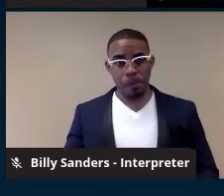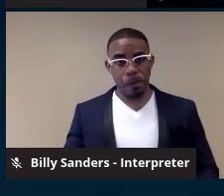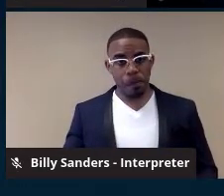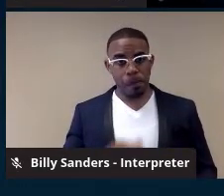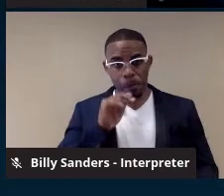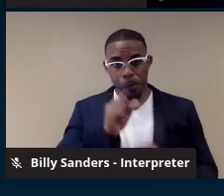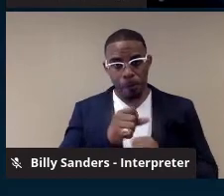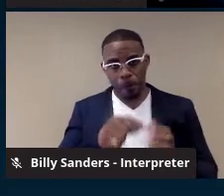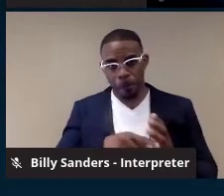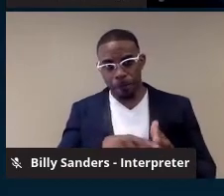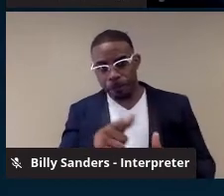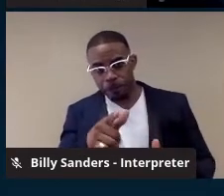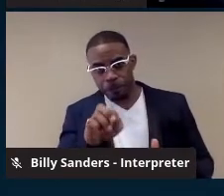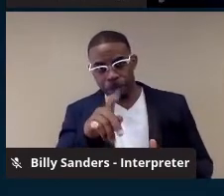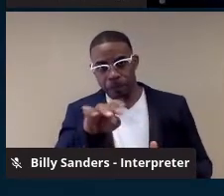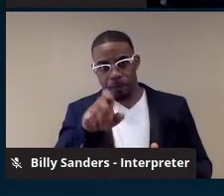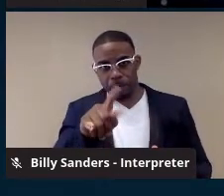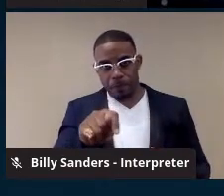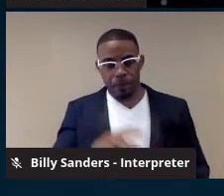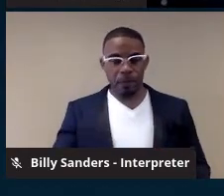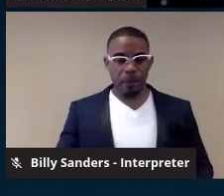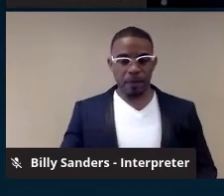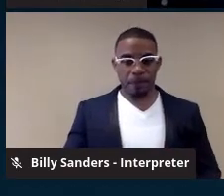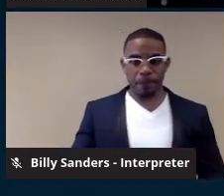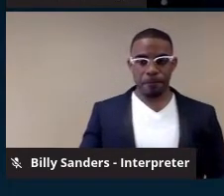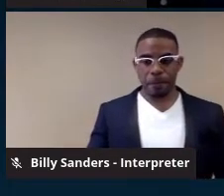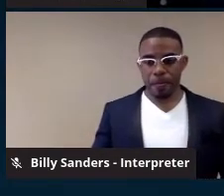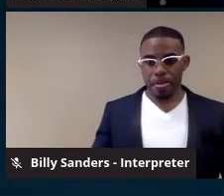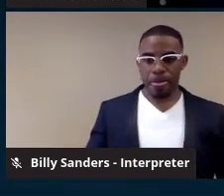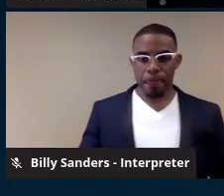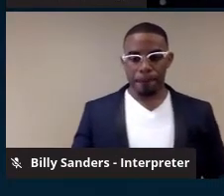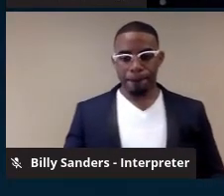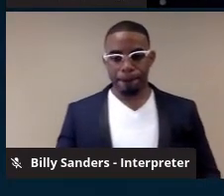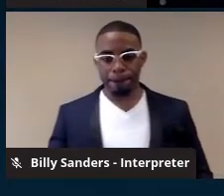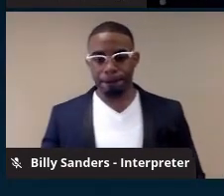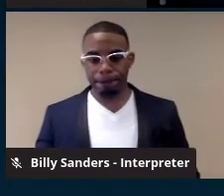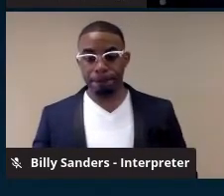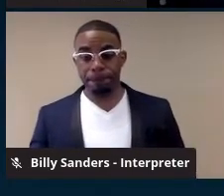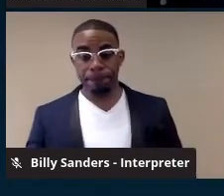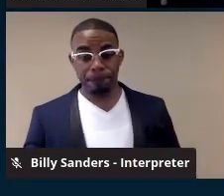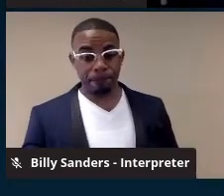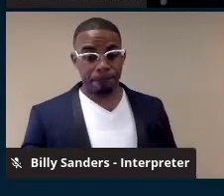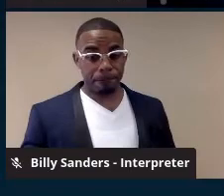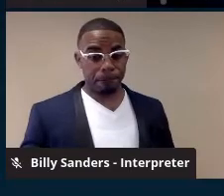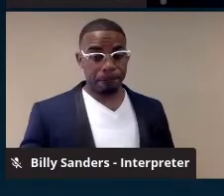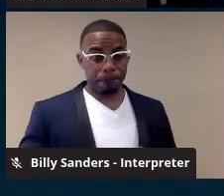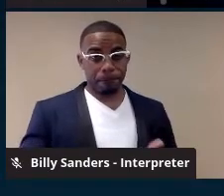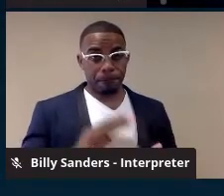make this one podcast. Do a nice headphones